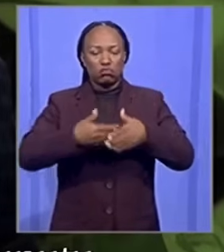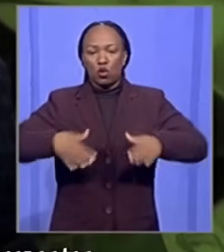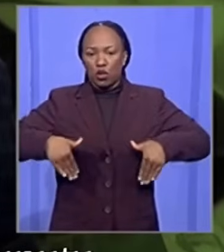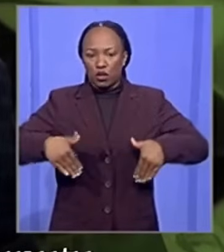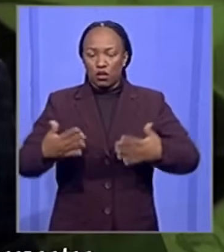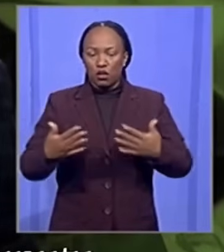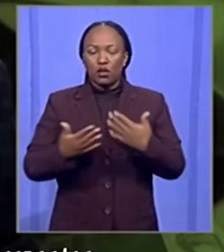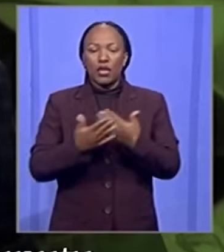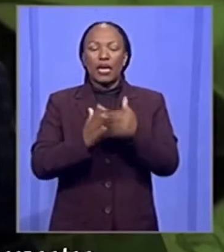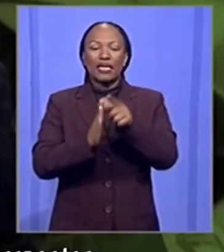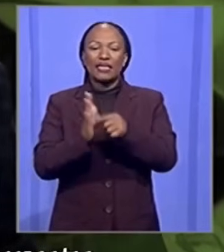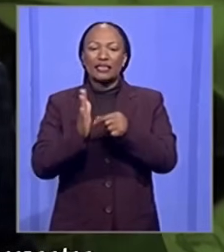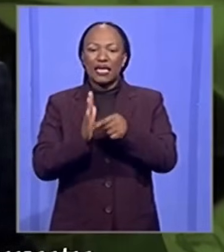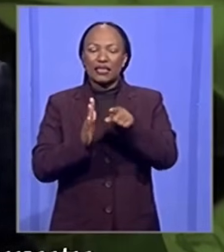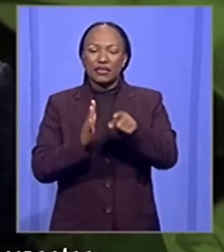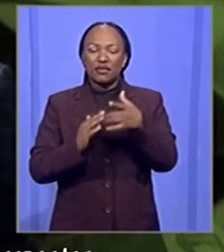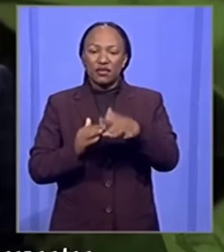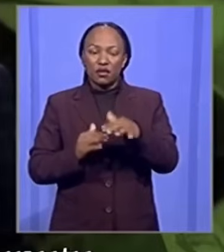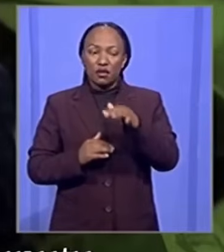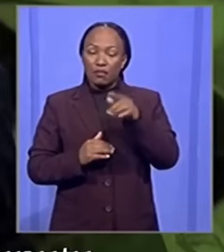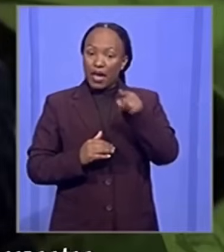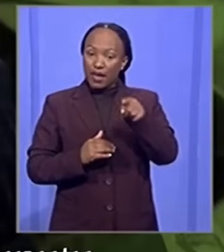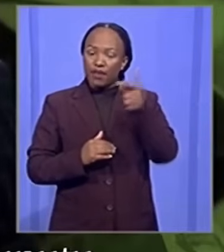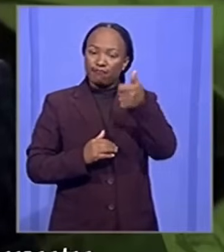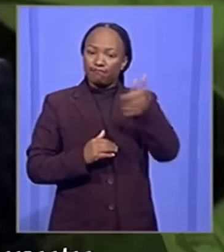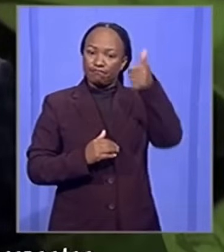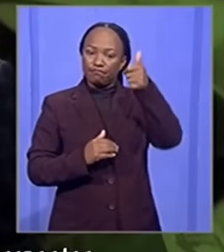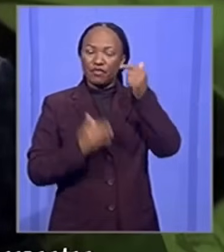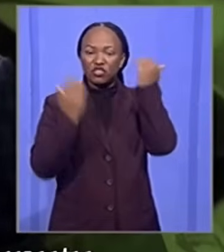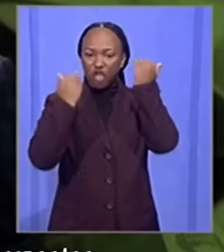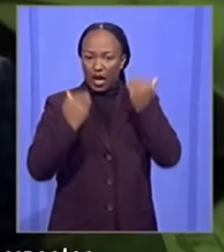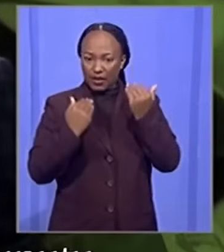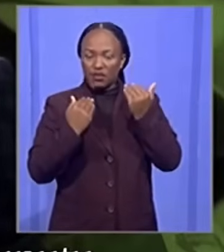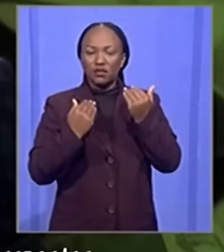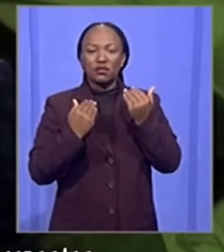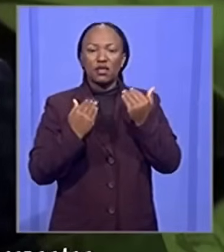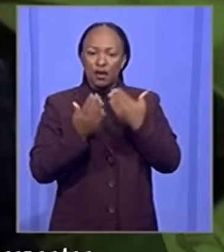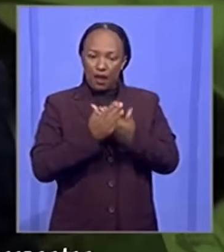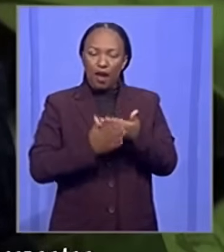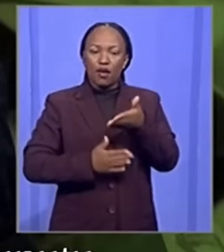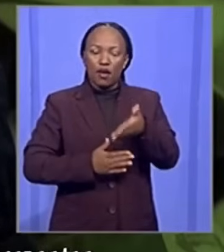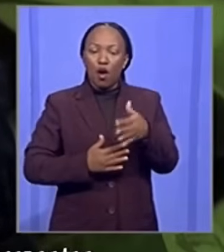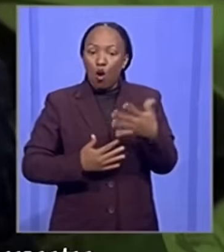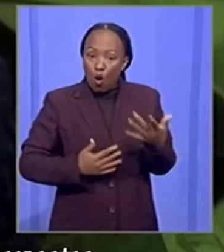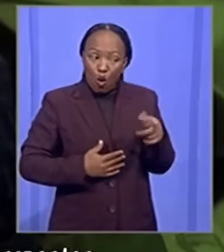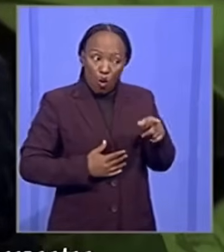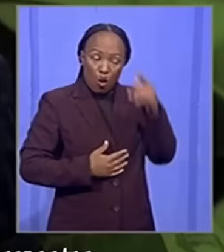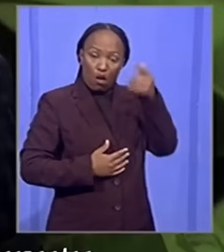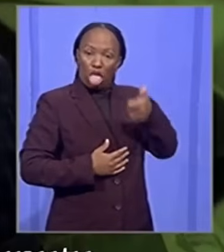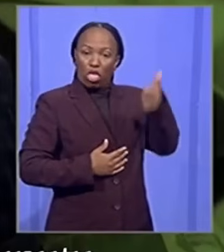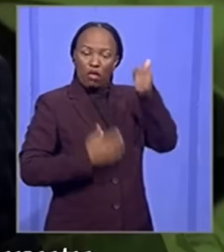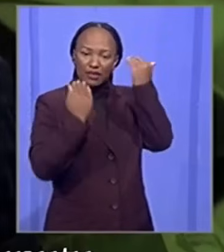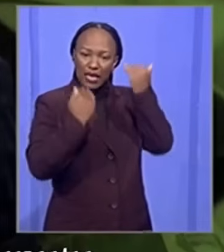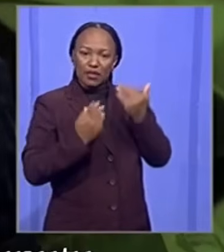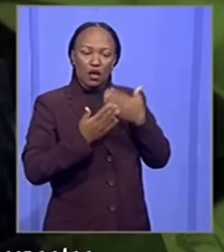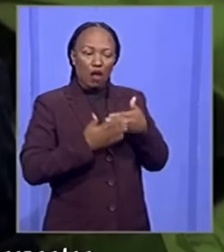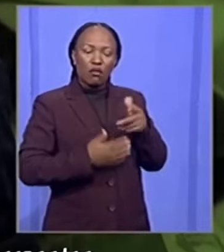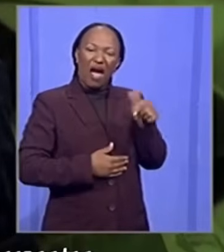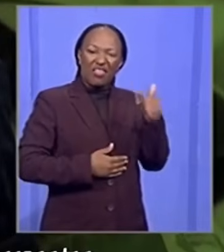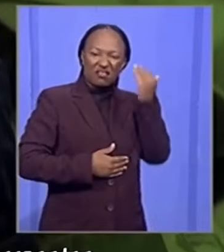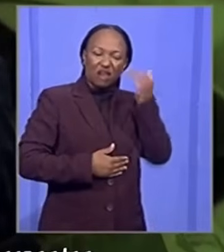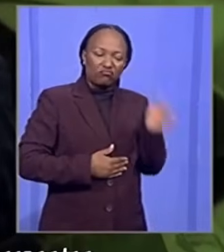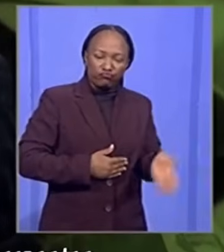may be done by Chief Justice, it may be done by a designated judge by the Chief Justice to swear